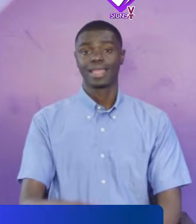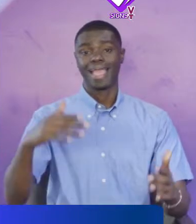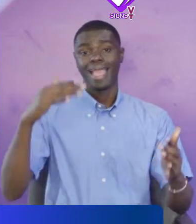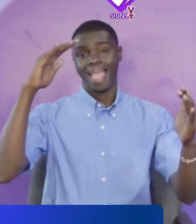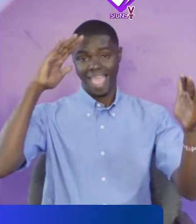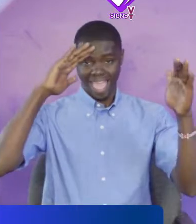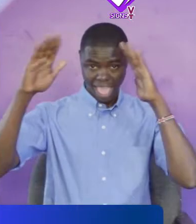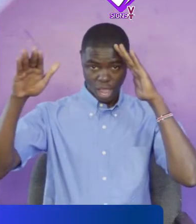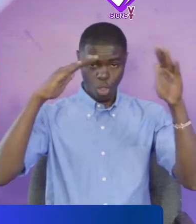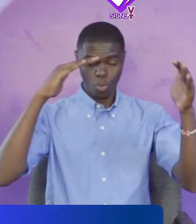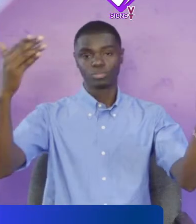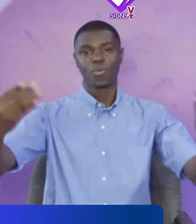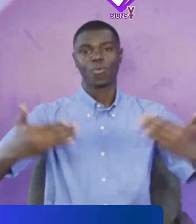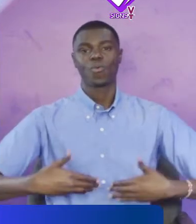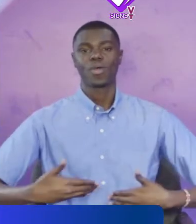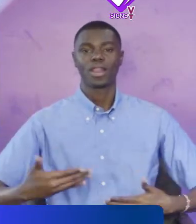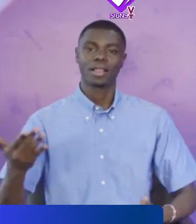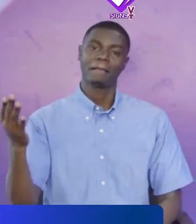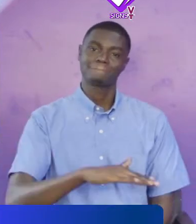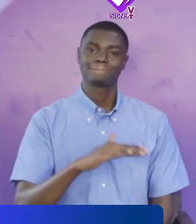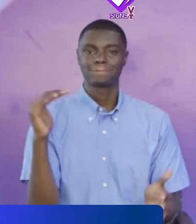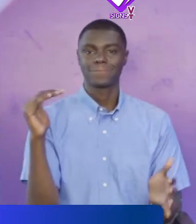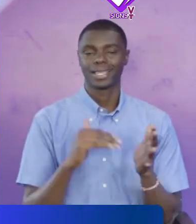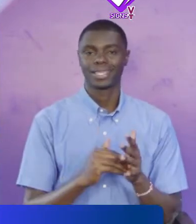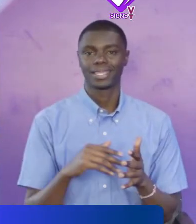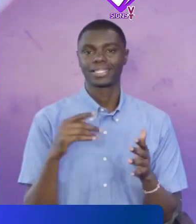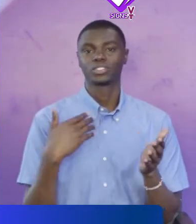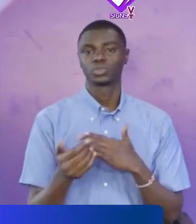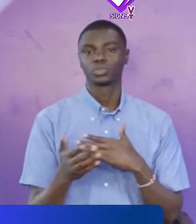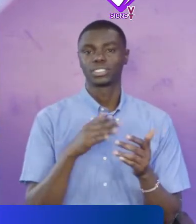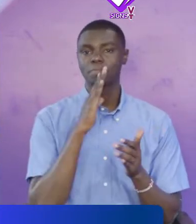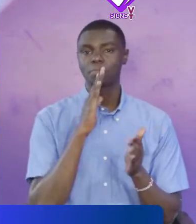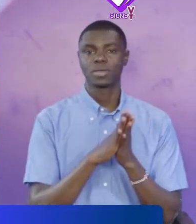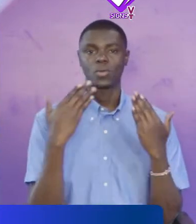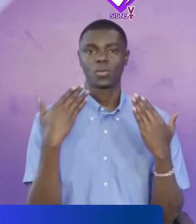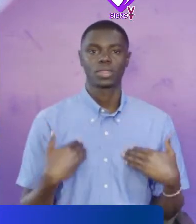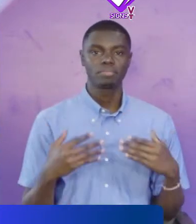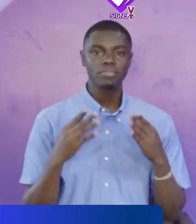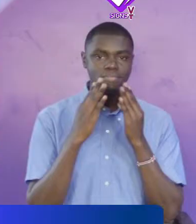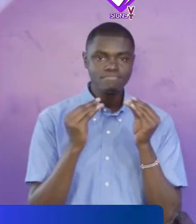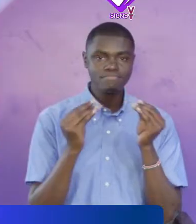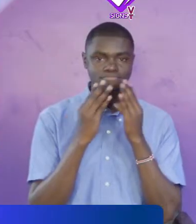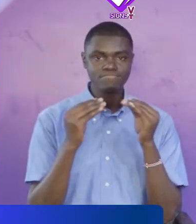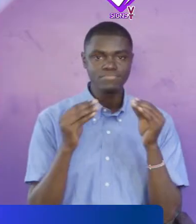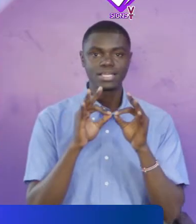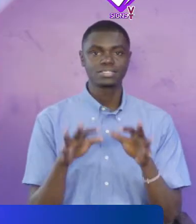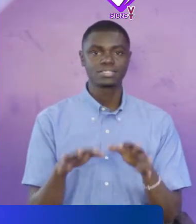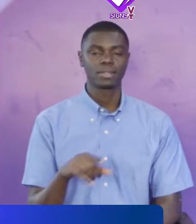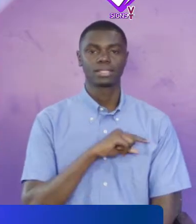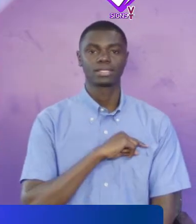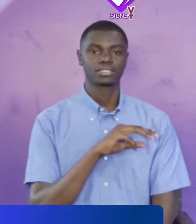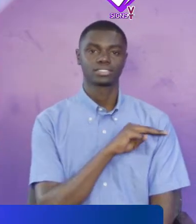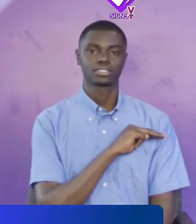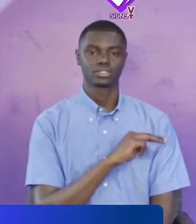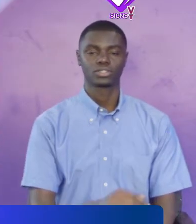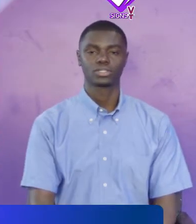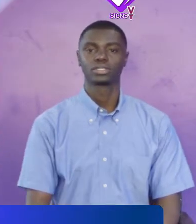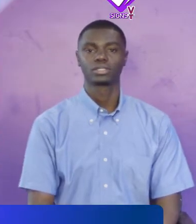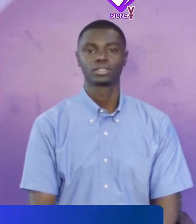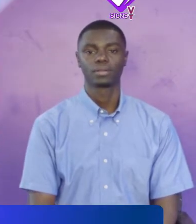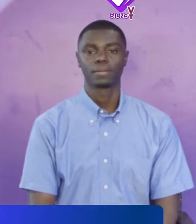and welcome back once again to the Science Breakfast with me, Alan Hubbard, and sign language interpreter this morning